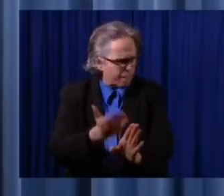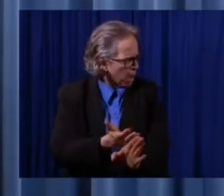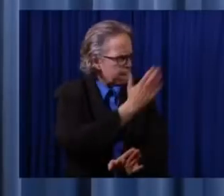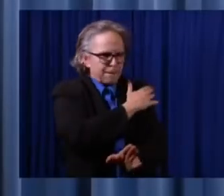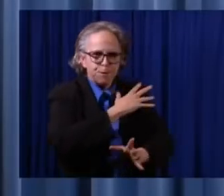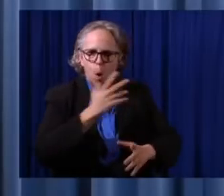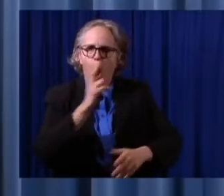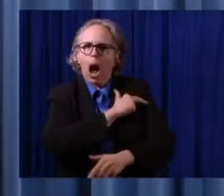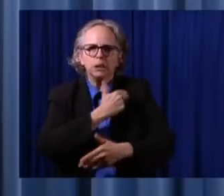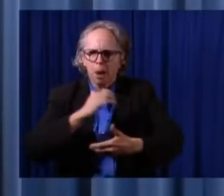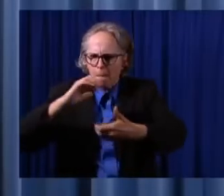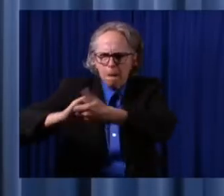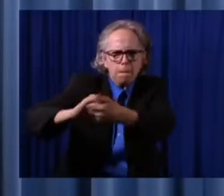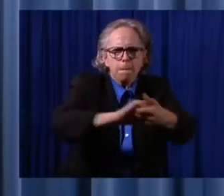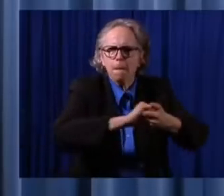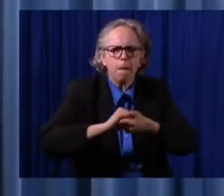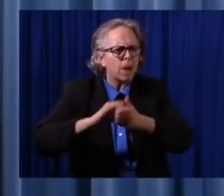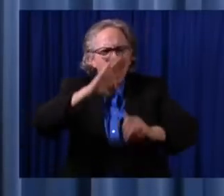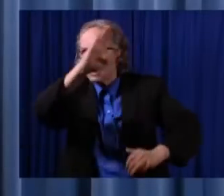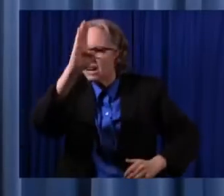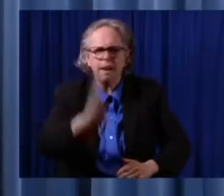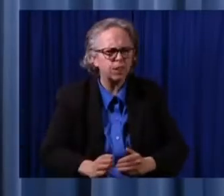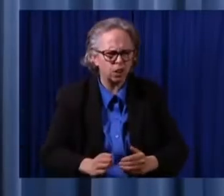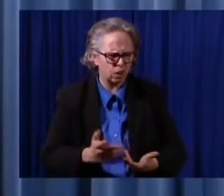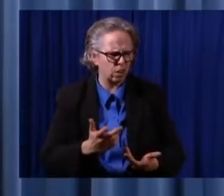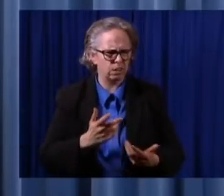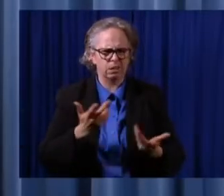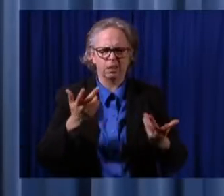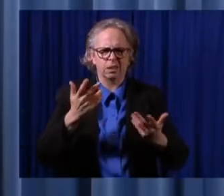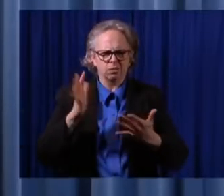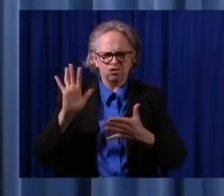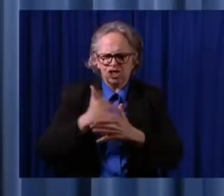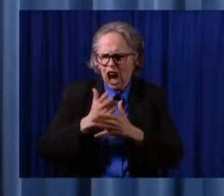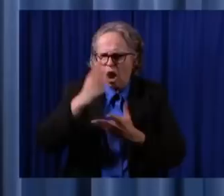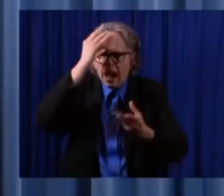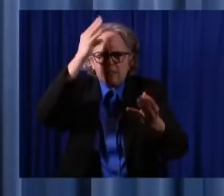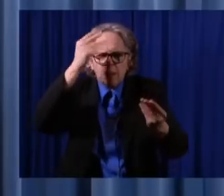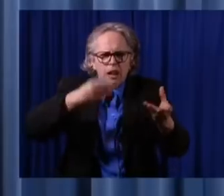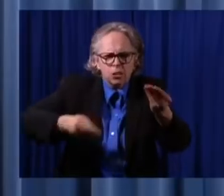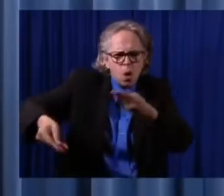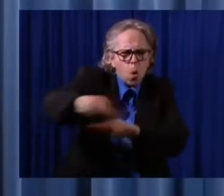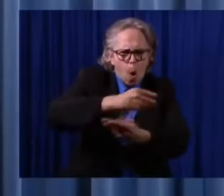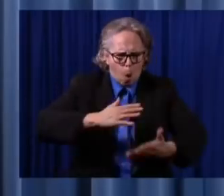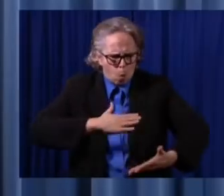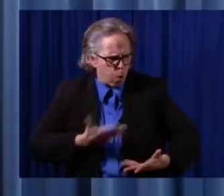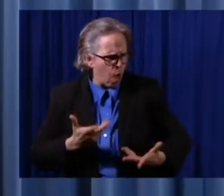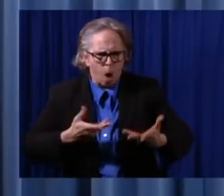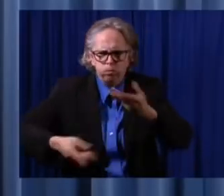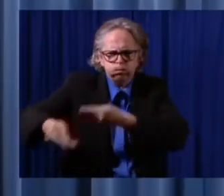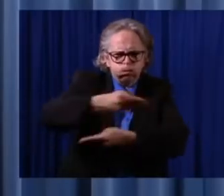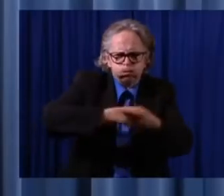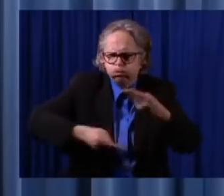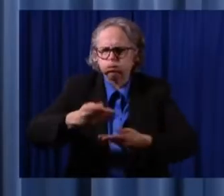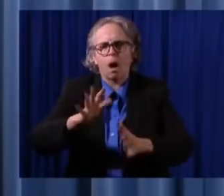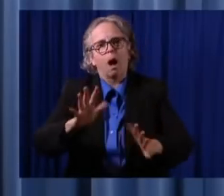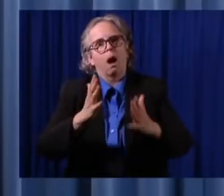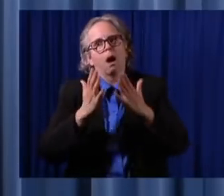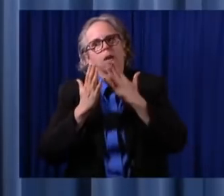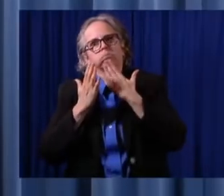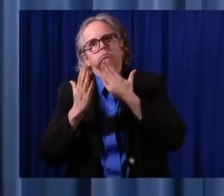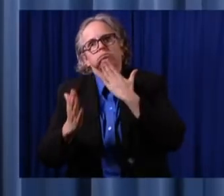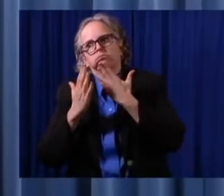we go. I want to thank the hospitals for sharing their data, thank the hospitals for sharing the information and working very